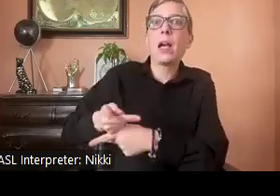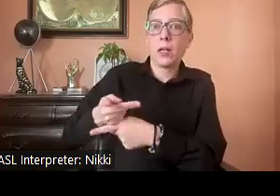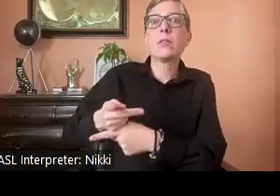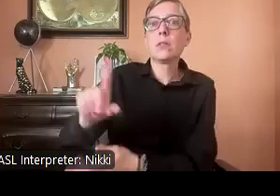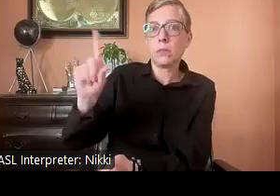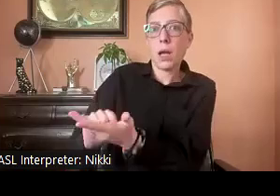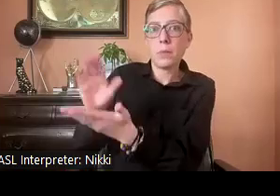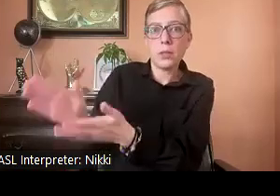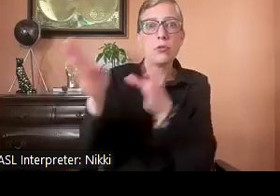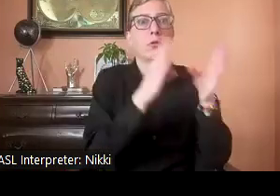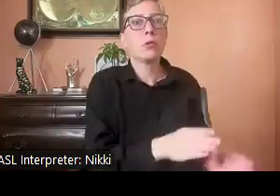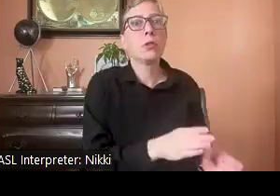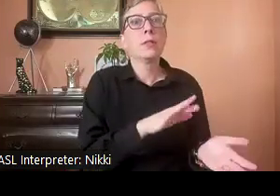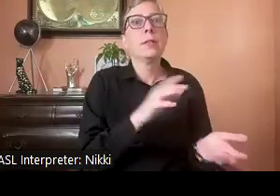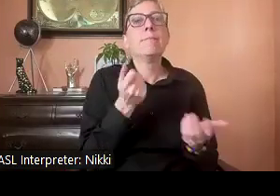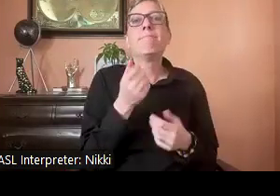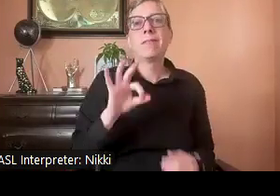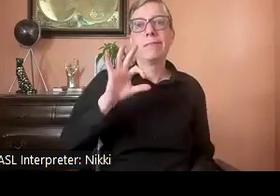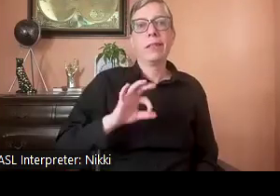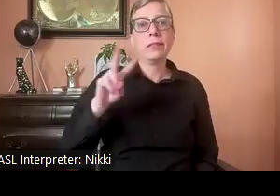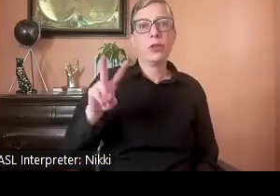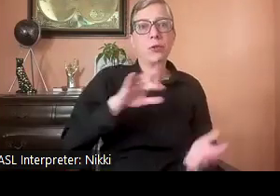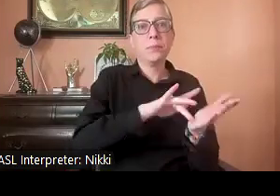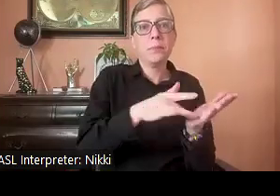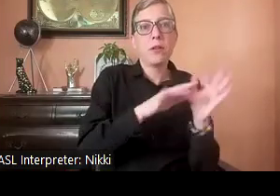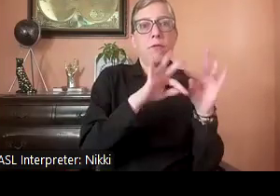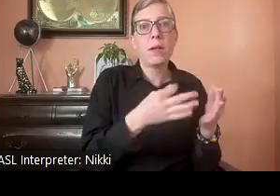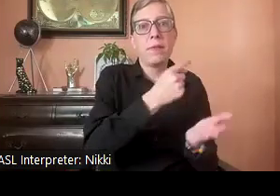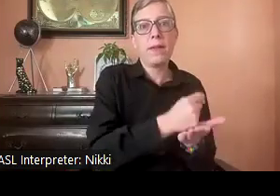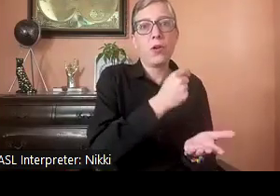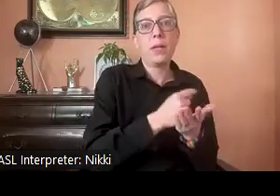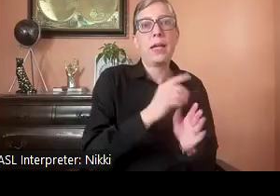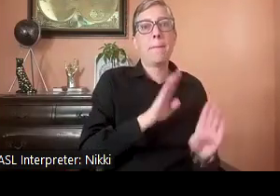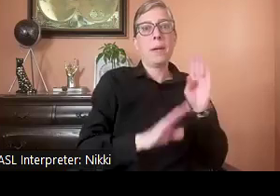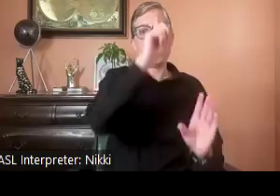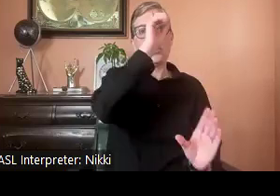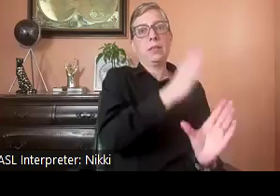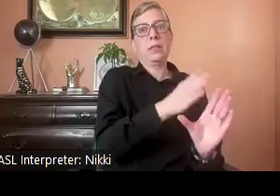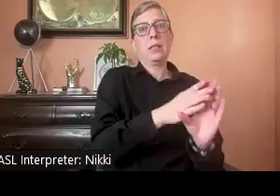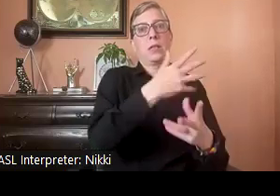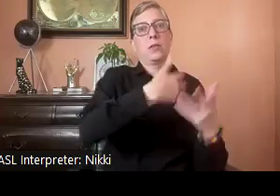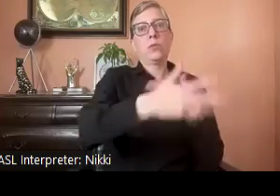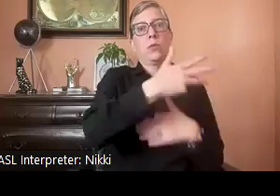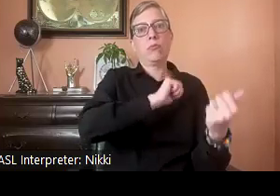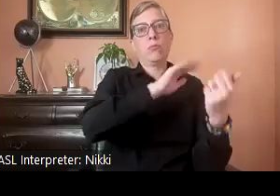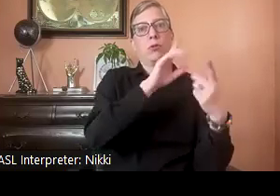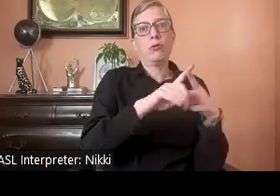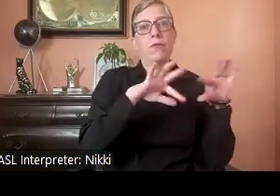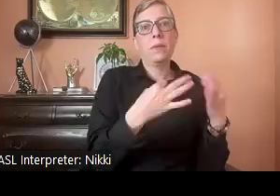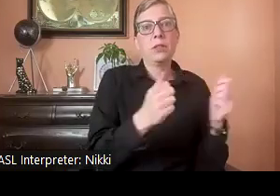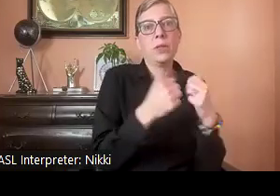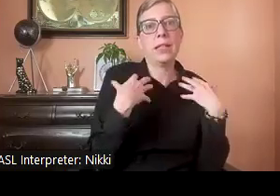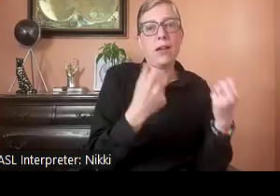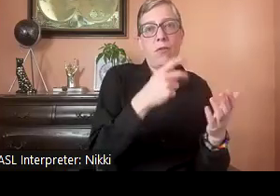approach to families with health problems comes out. And so this is both from Rochester under Dr. McDaniel's vision and writing. Cherokee